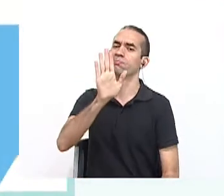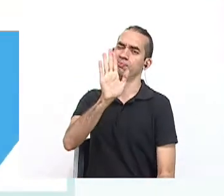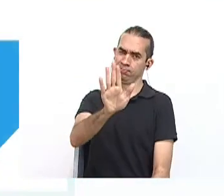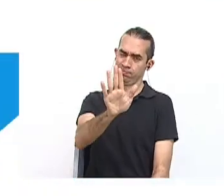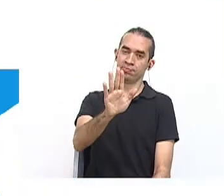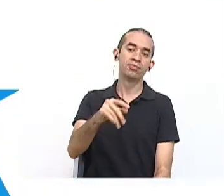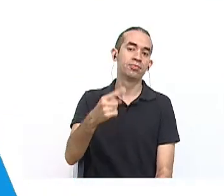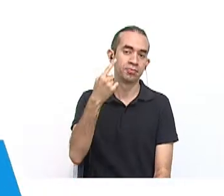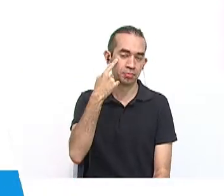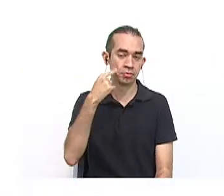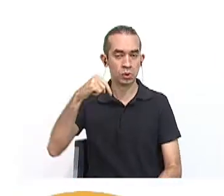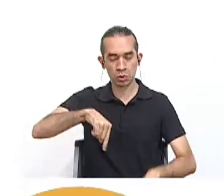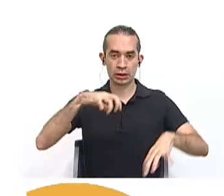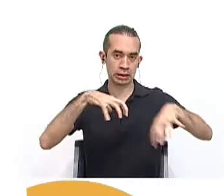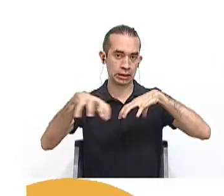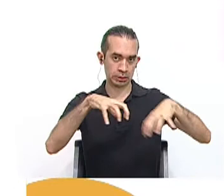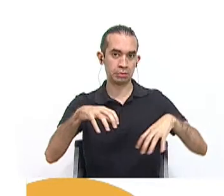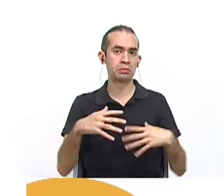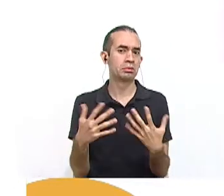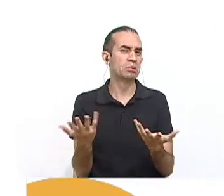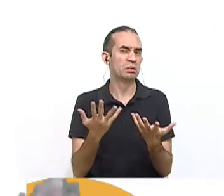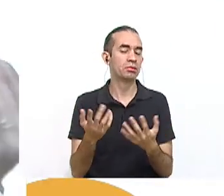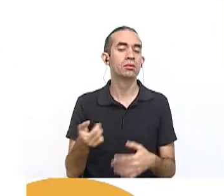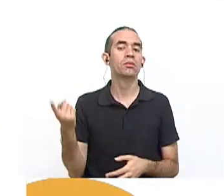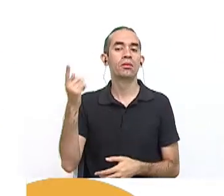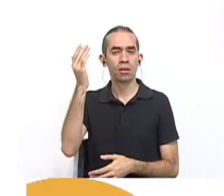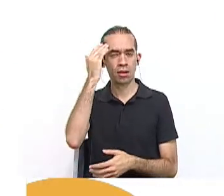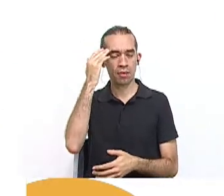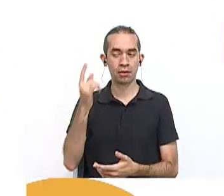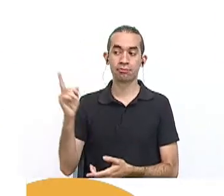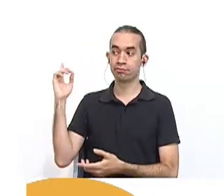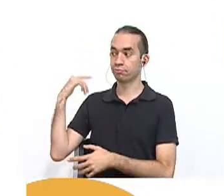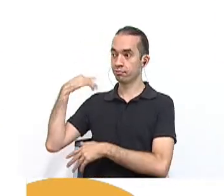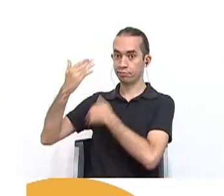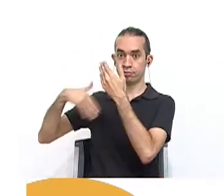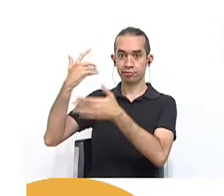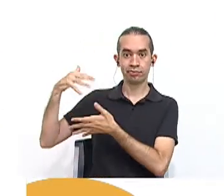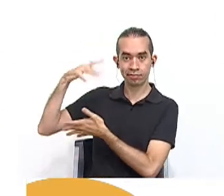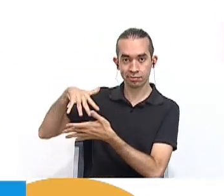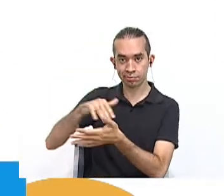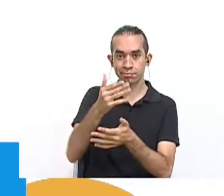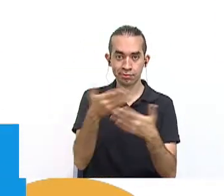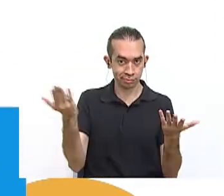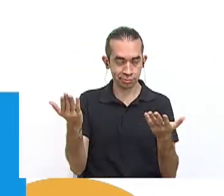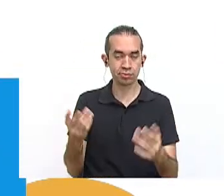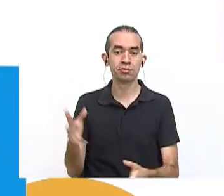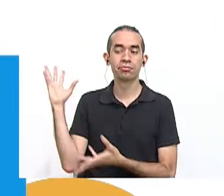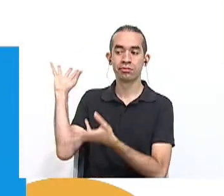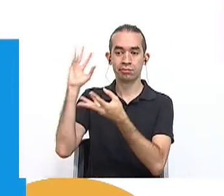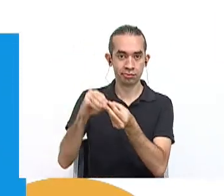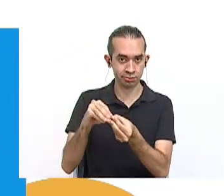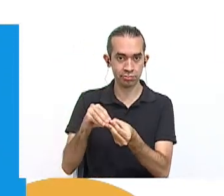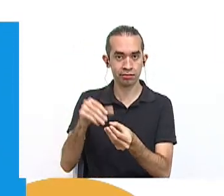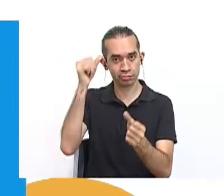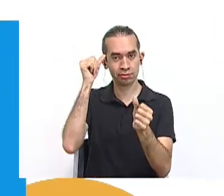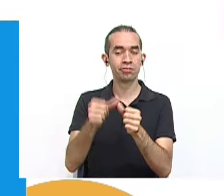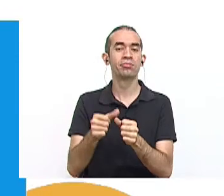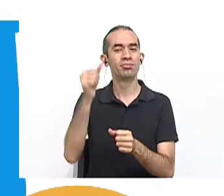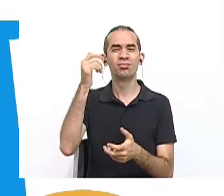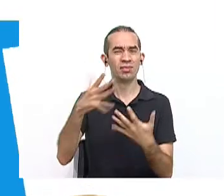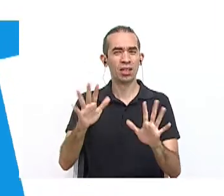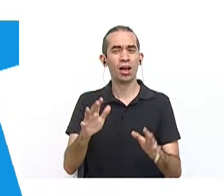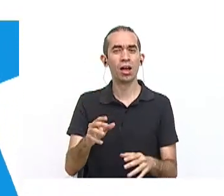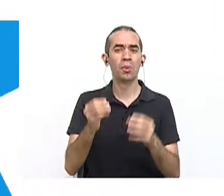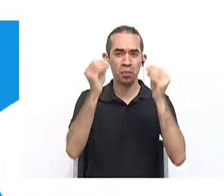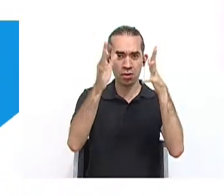that we have for the day, what is it that we have been studying in the past weeks? Let's recall. I remember you watched a video with